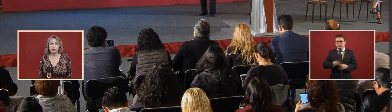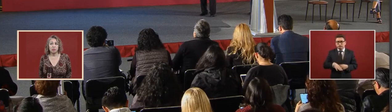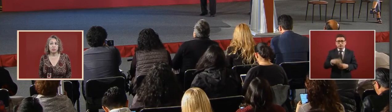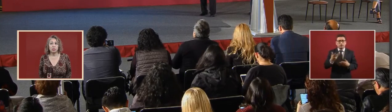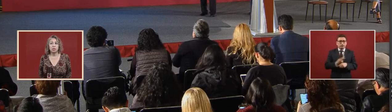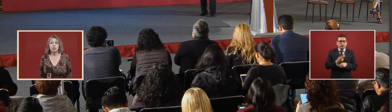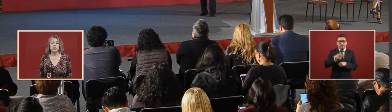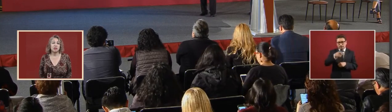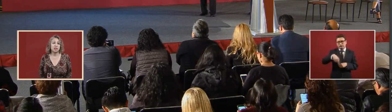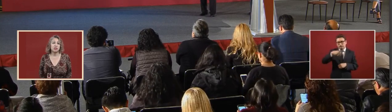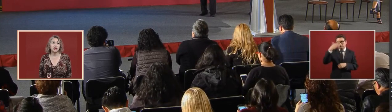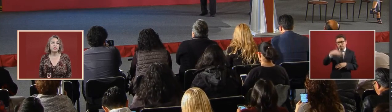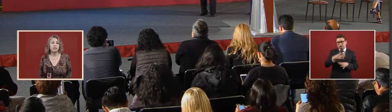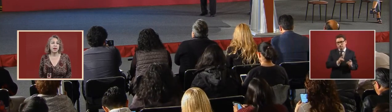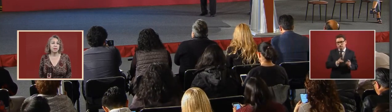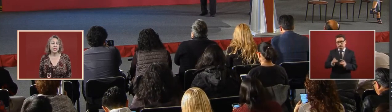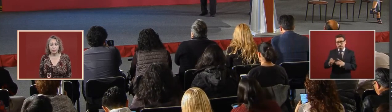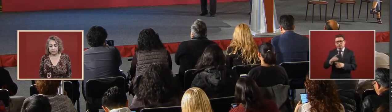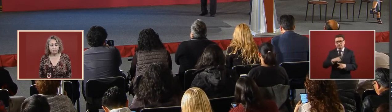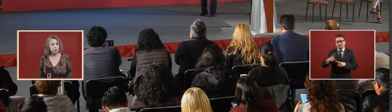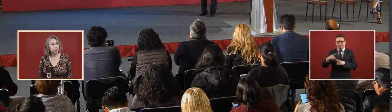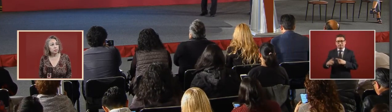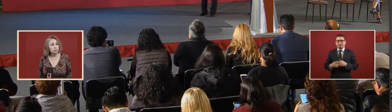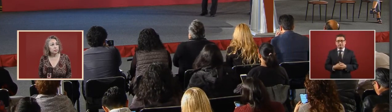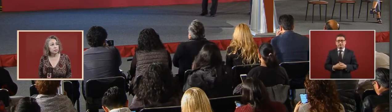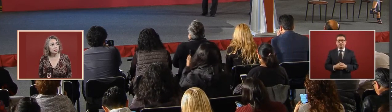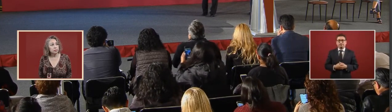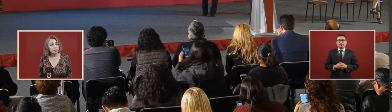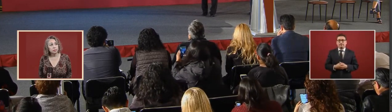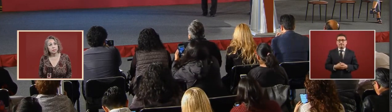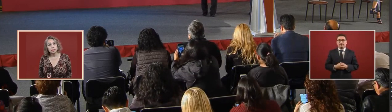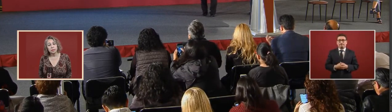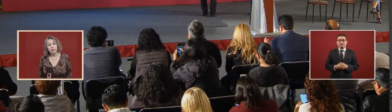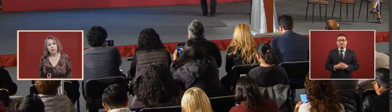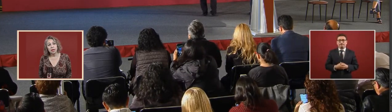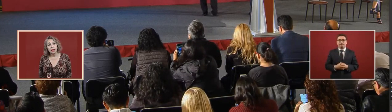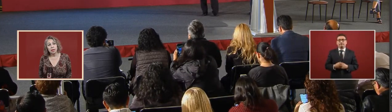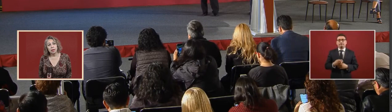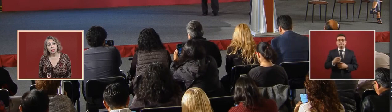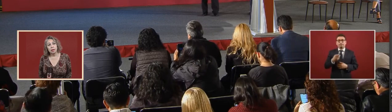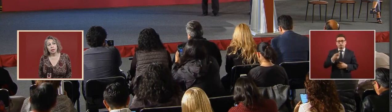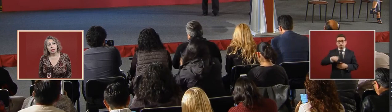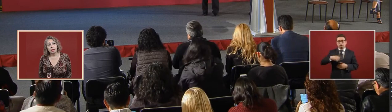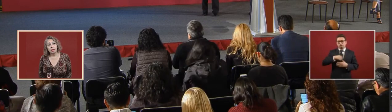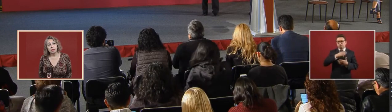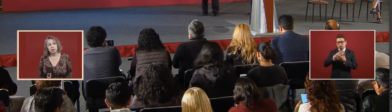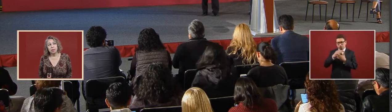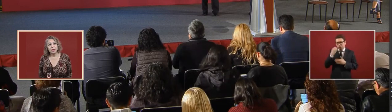know who they're searching for family. Con base en este diagnóstico